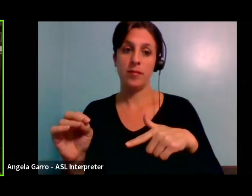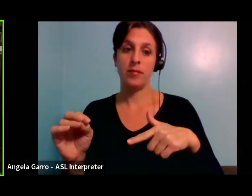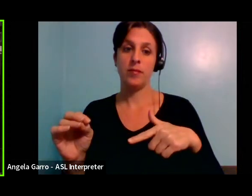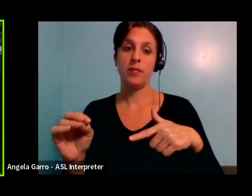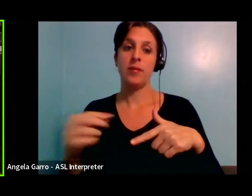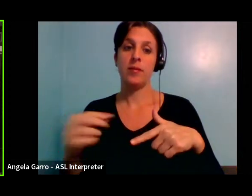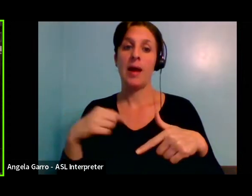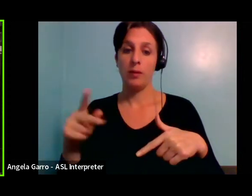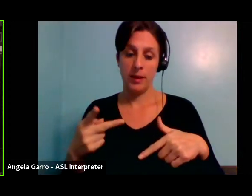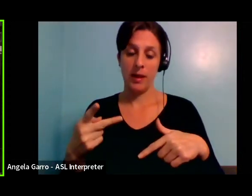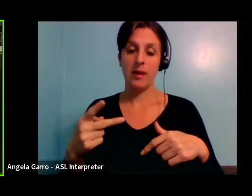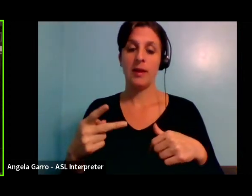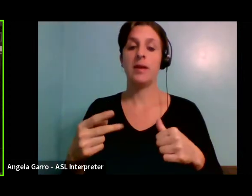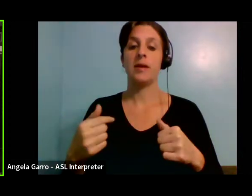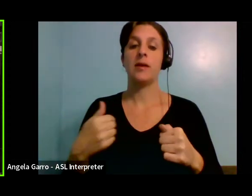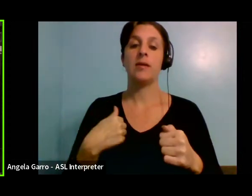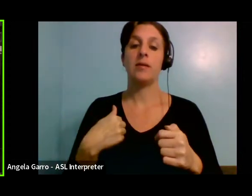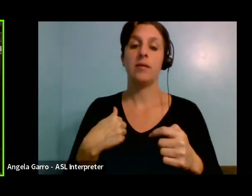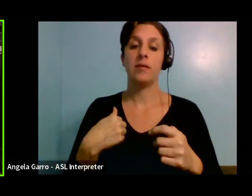I will second. Trustee,